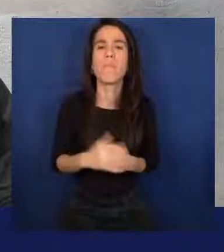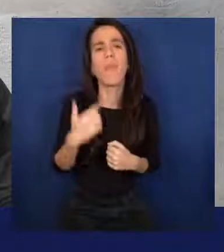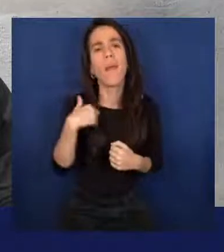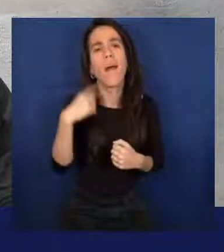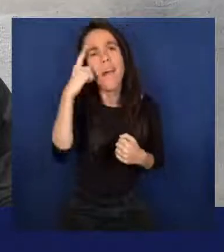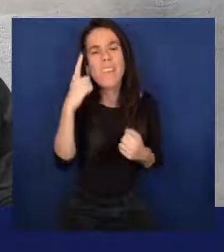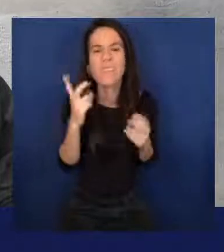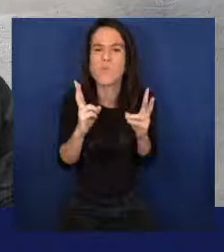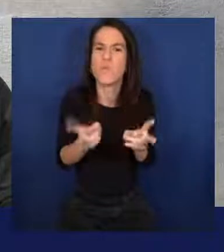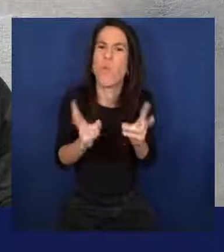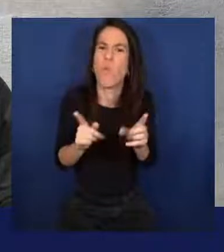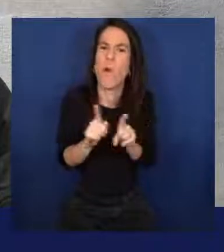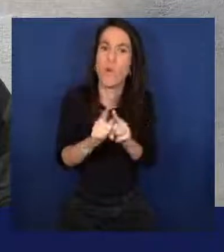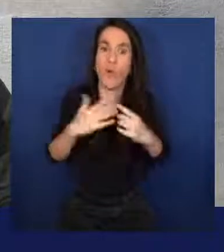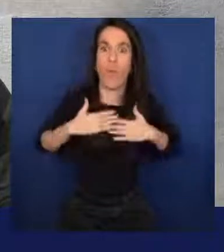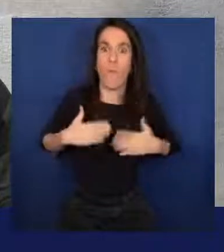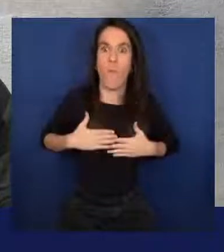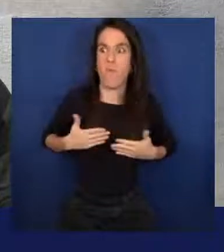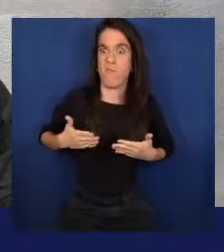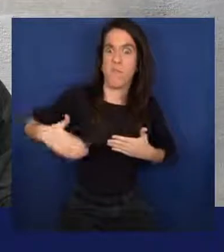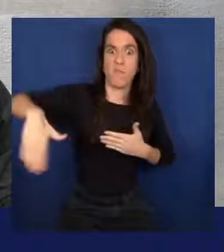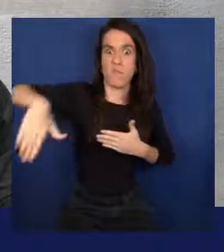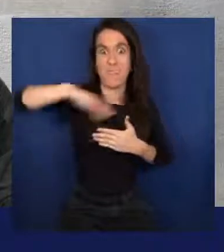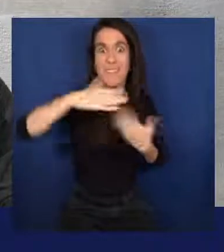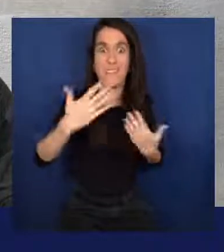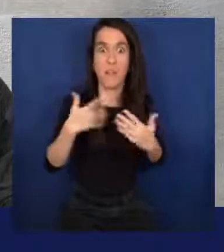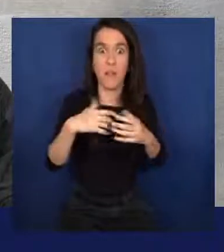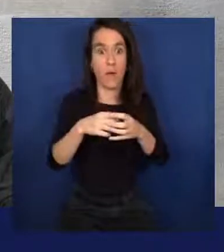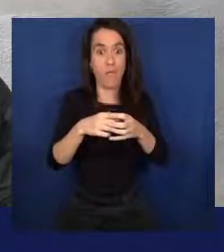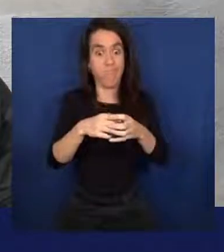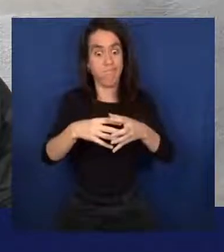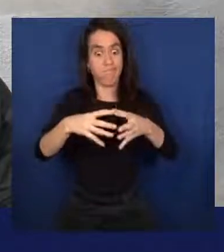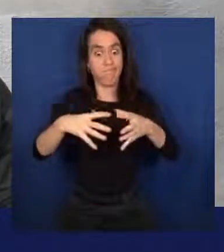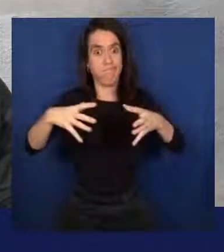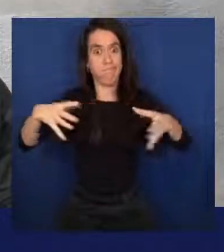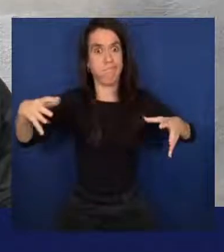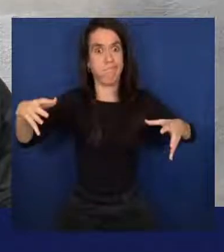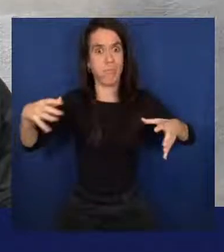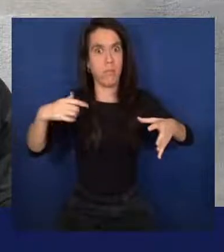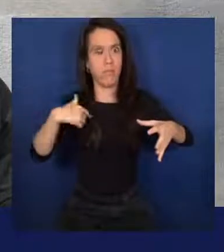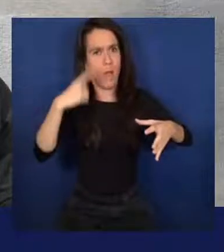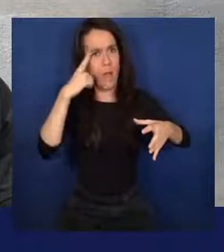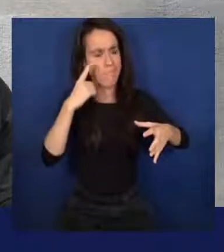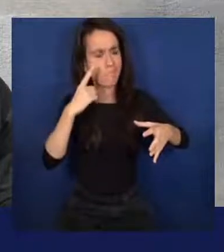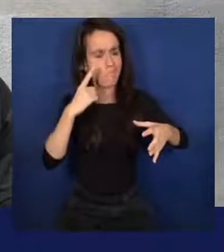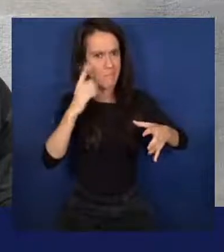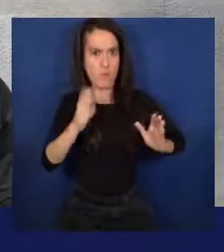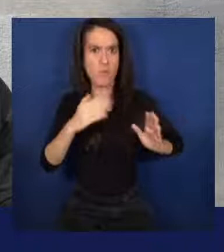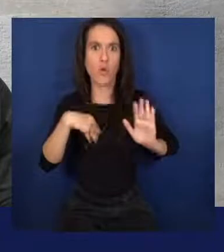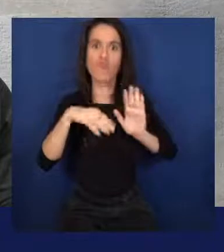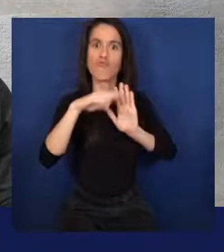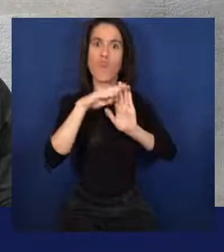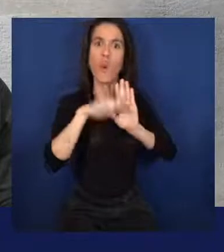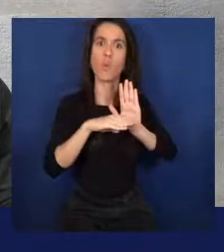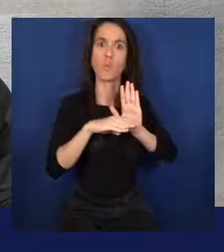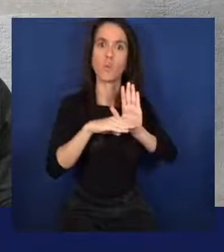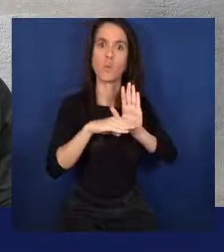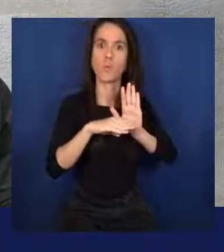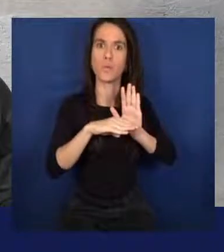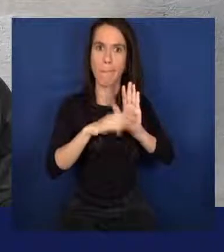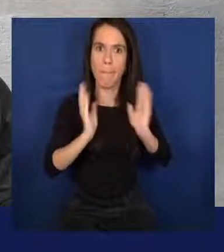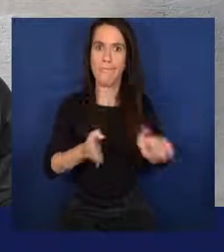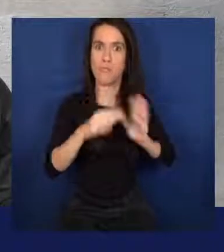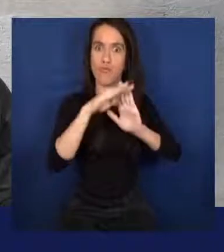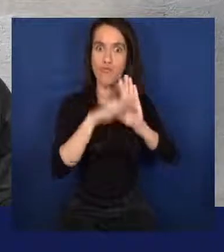It's only when something reaches a certain point that we should have some rules, right? I mean, the car came before the driver's license. And